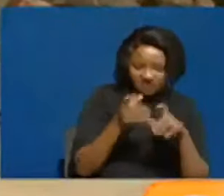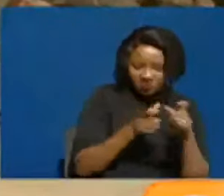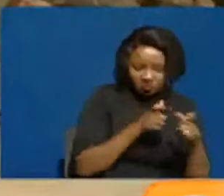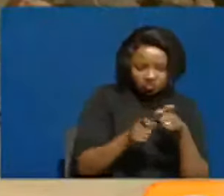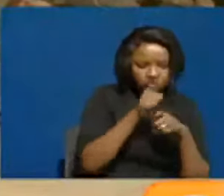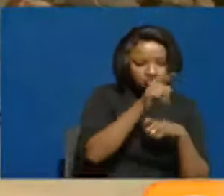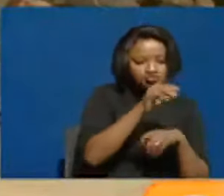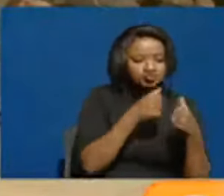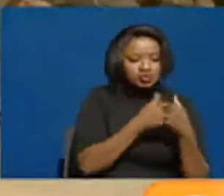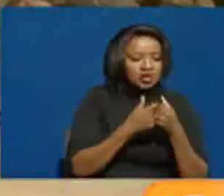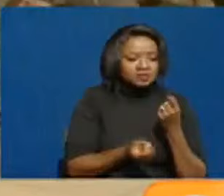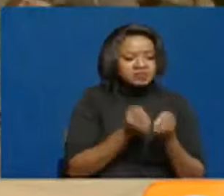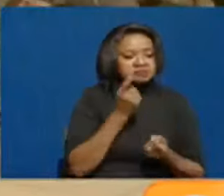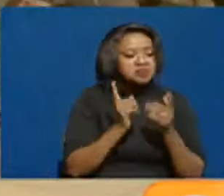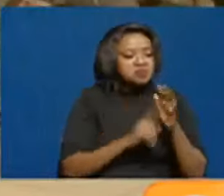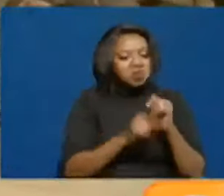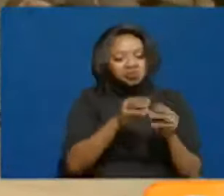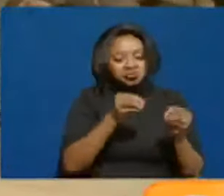did you overcome them?